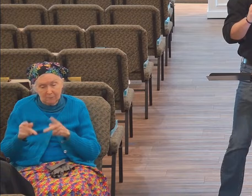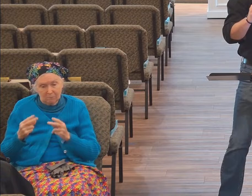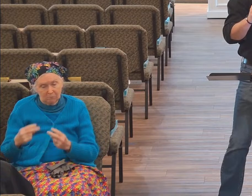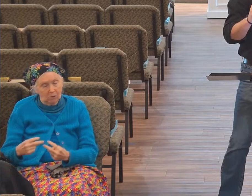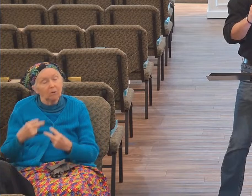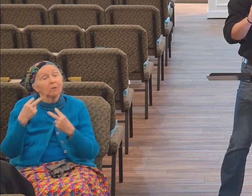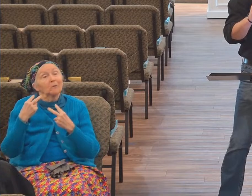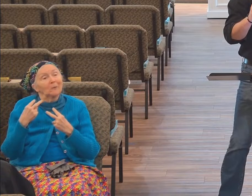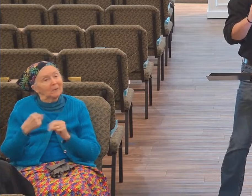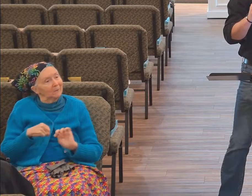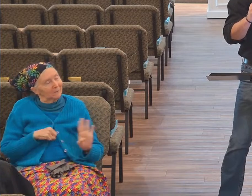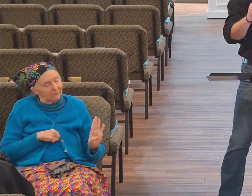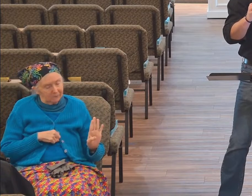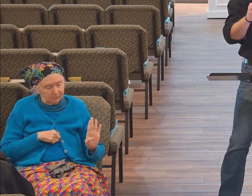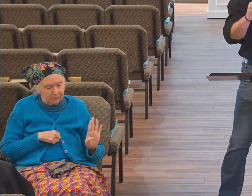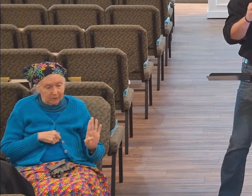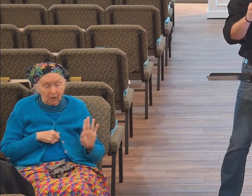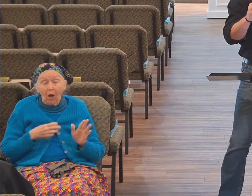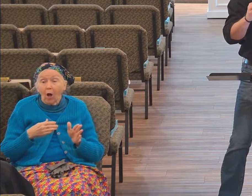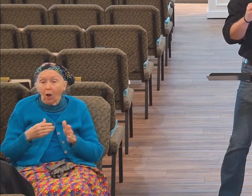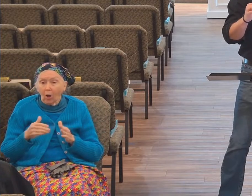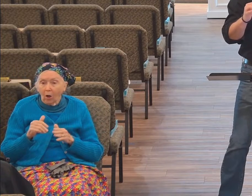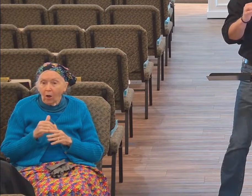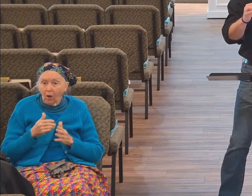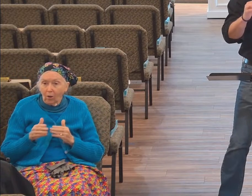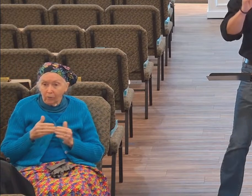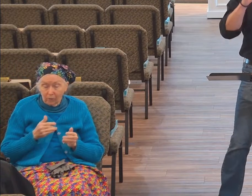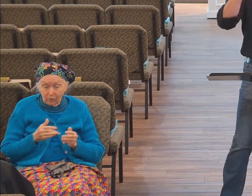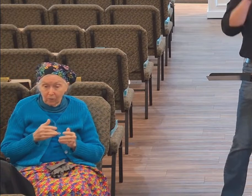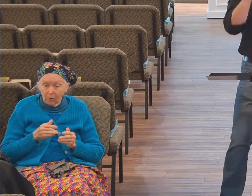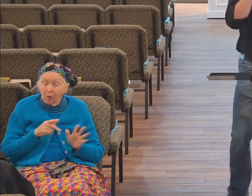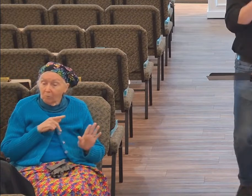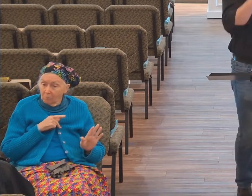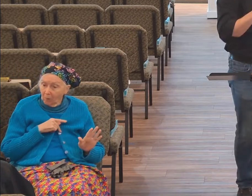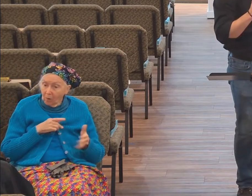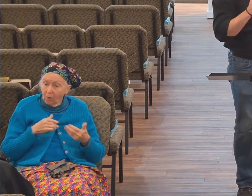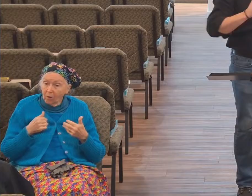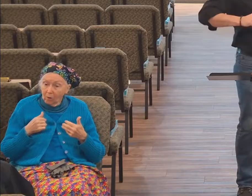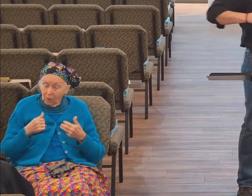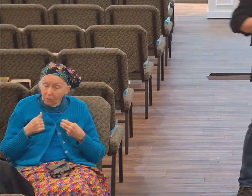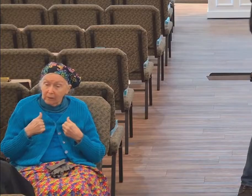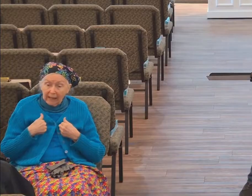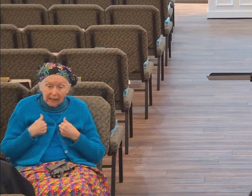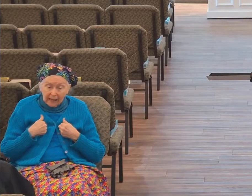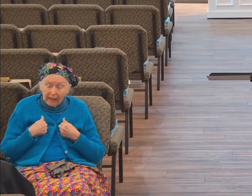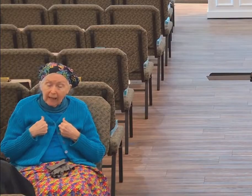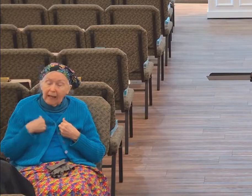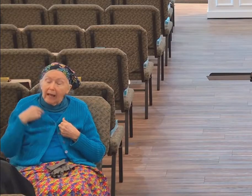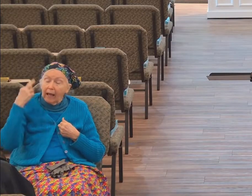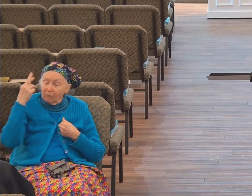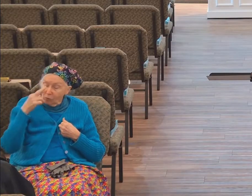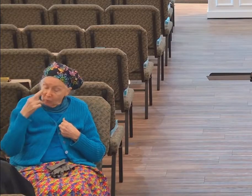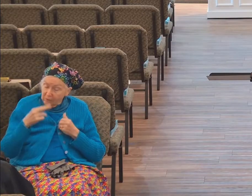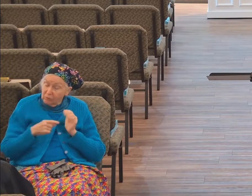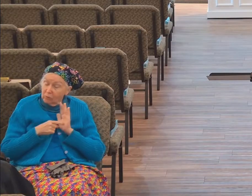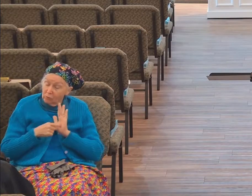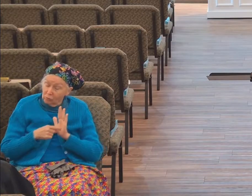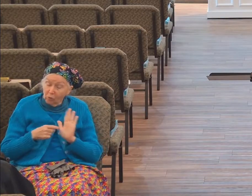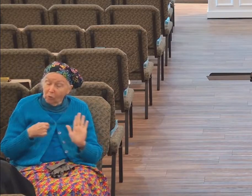although, verse 7. Now, here's the thing. He's like, does he have weight to throw around? Like, from the world's perspective, okay? Does he have weight to throw around?